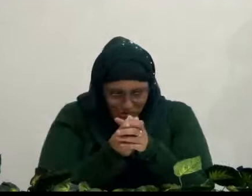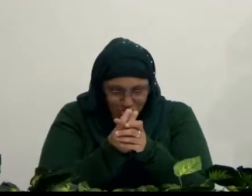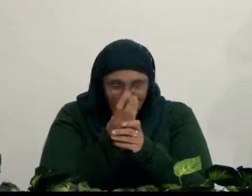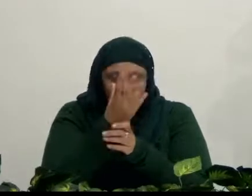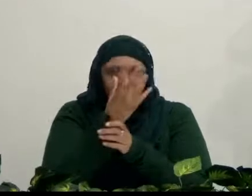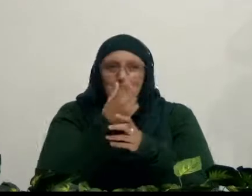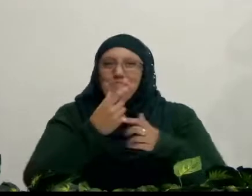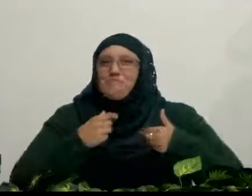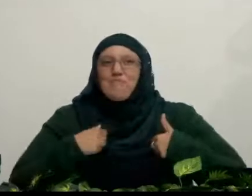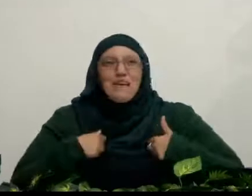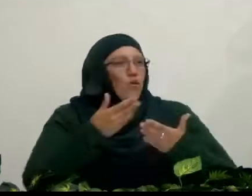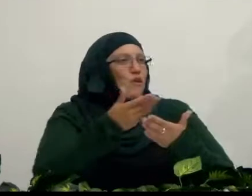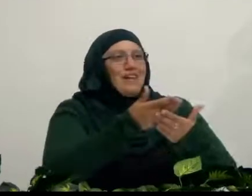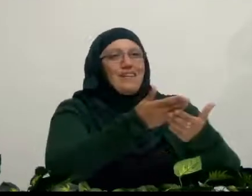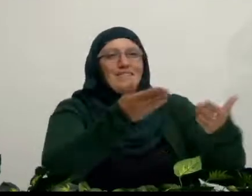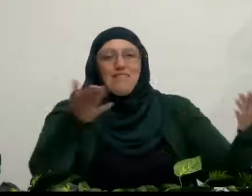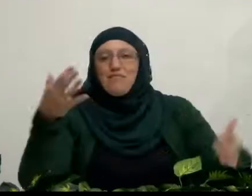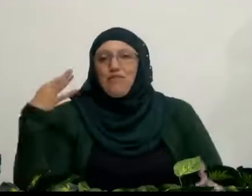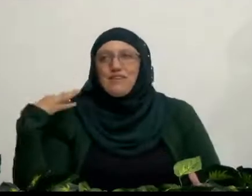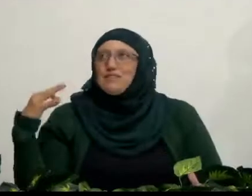You're muted.